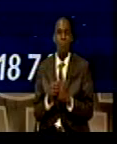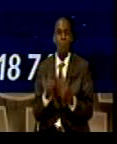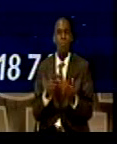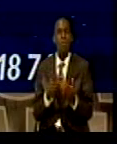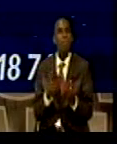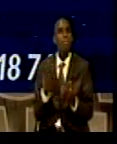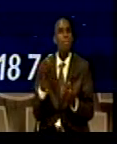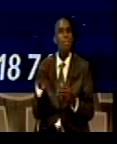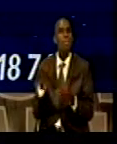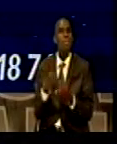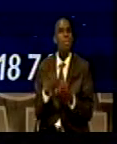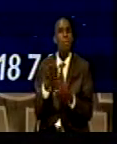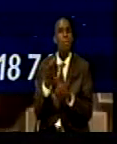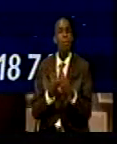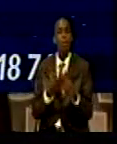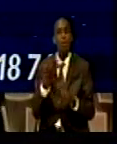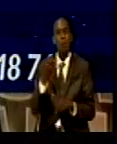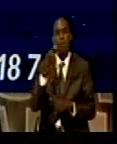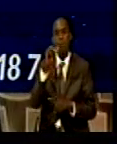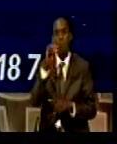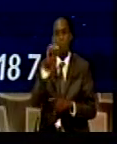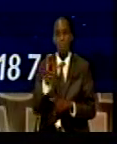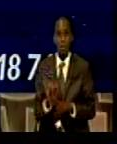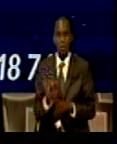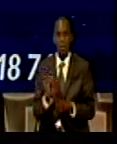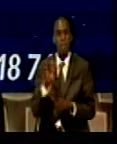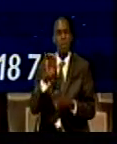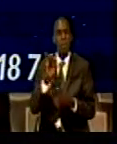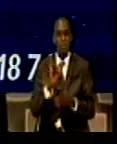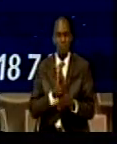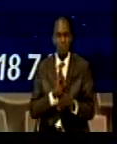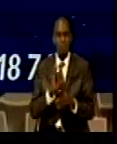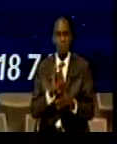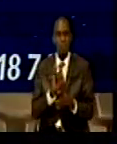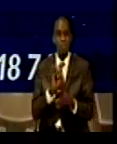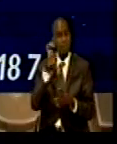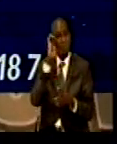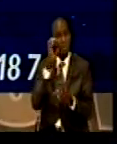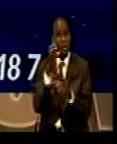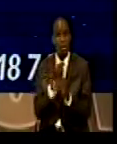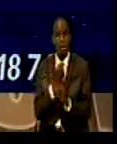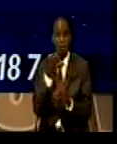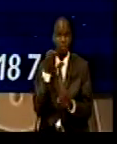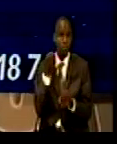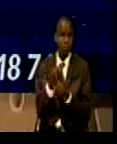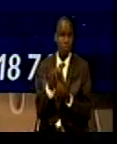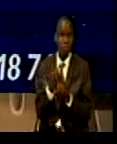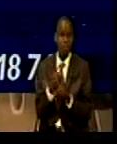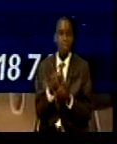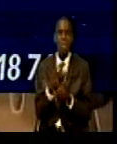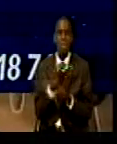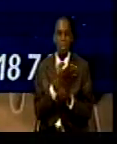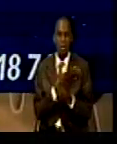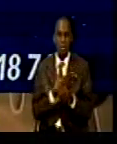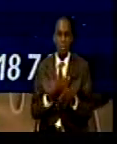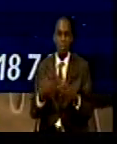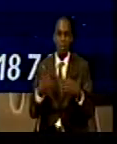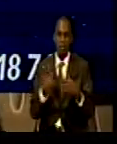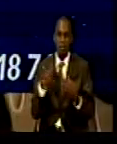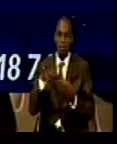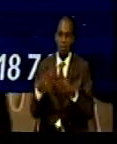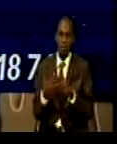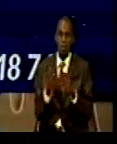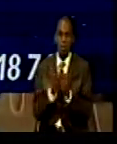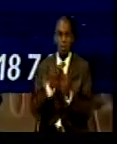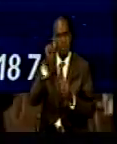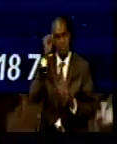May, I had an accident. And this, I had a fractured leg. And